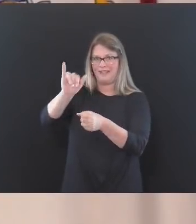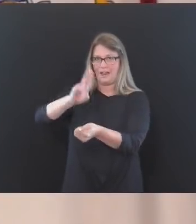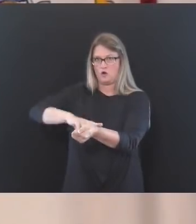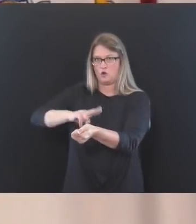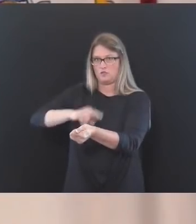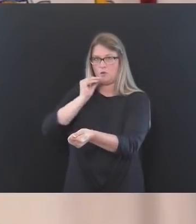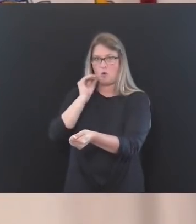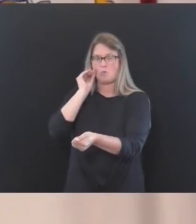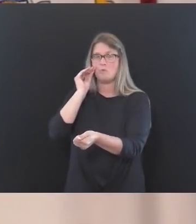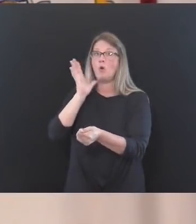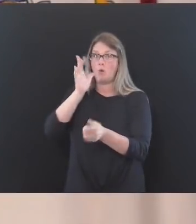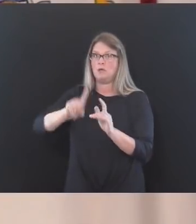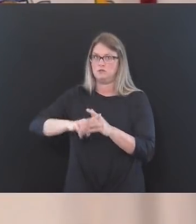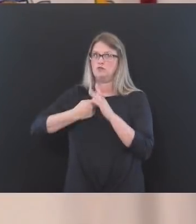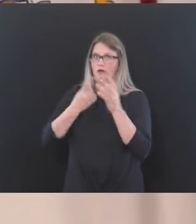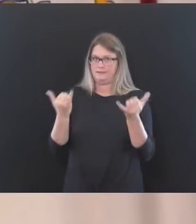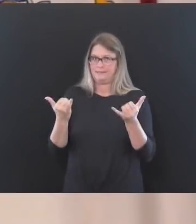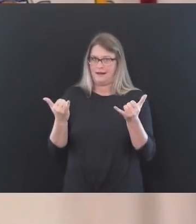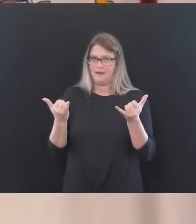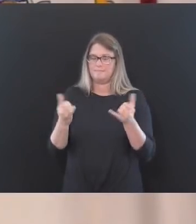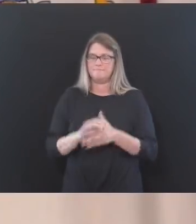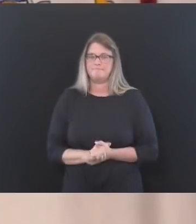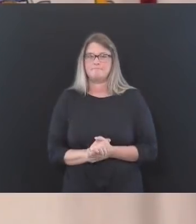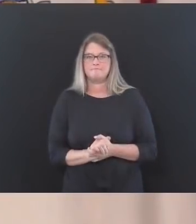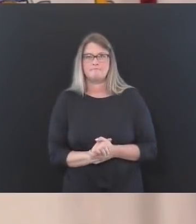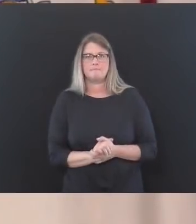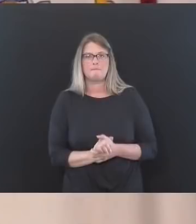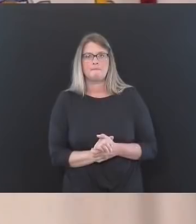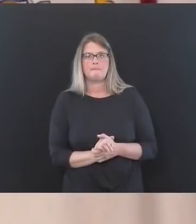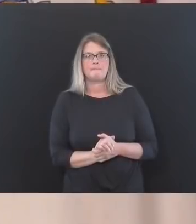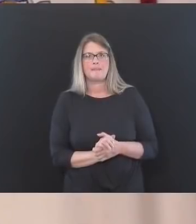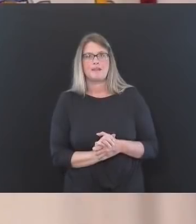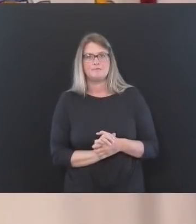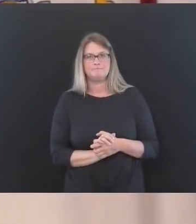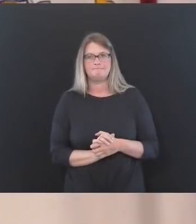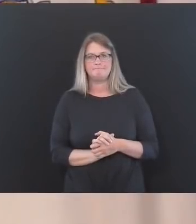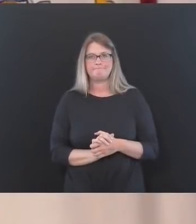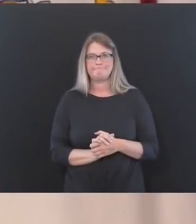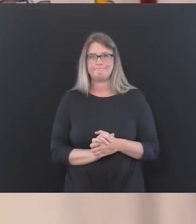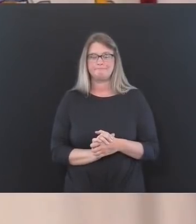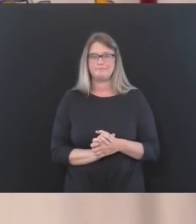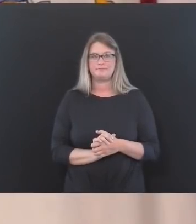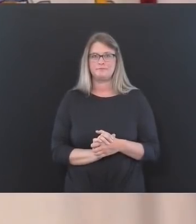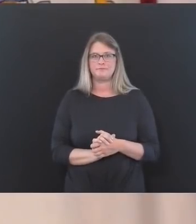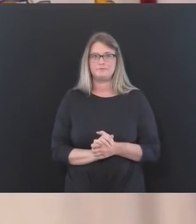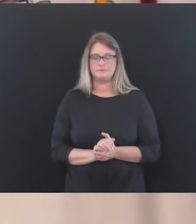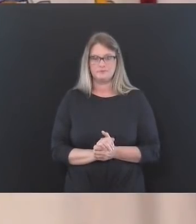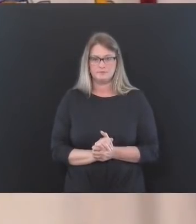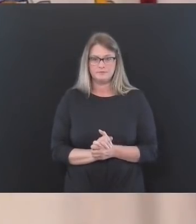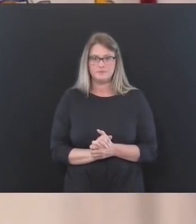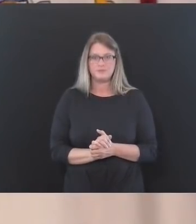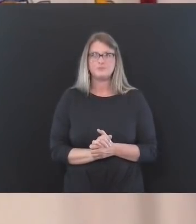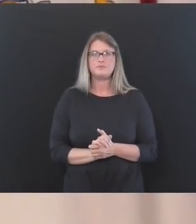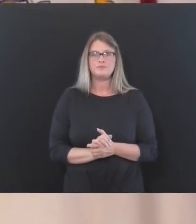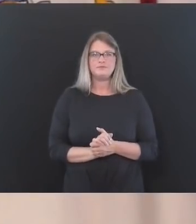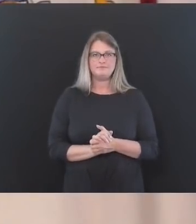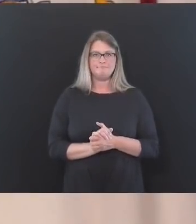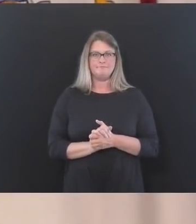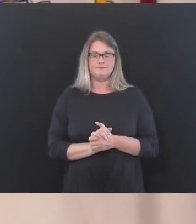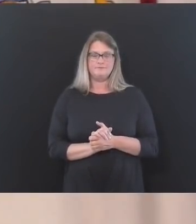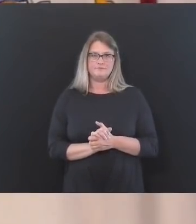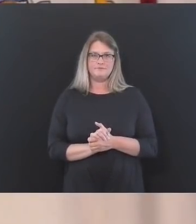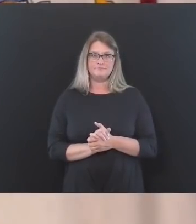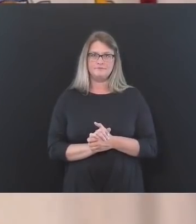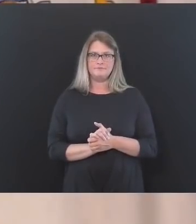today. And the last thing I would tell you is just this, and I want to go over this for just 1 second with you, and that